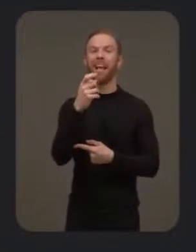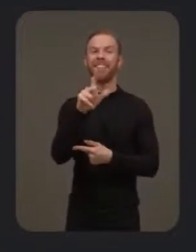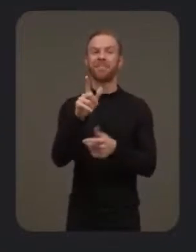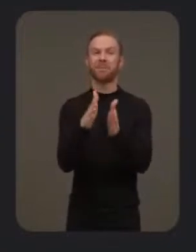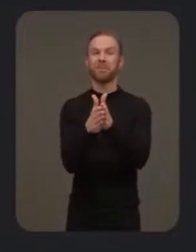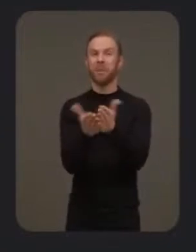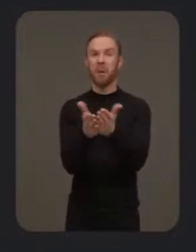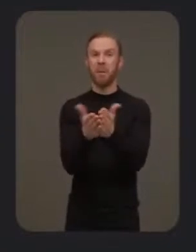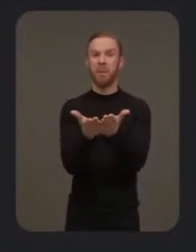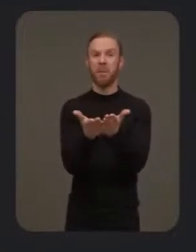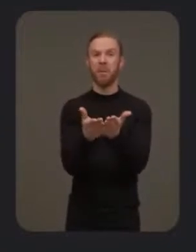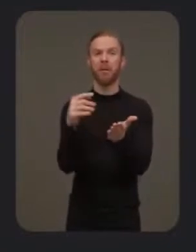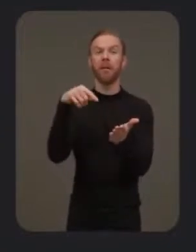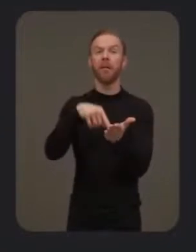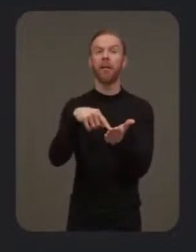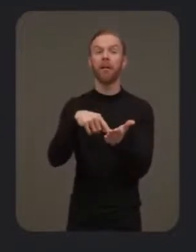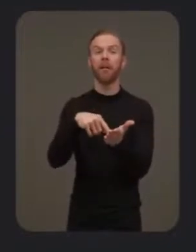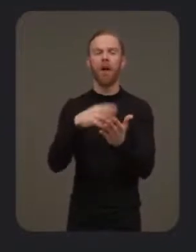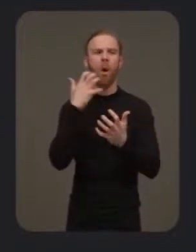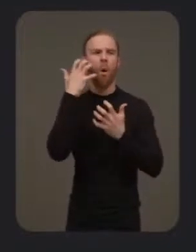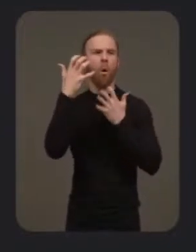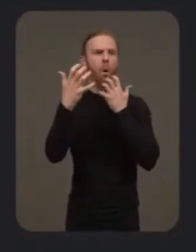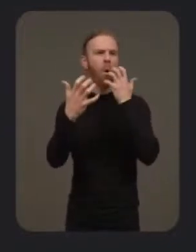Pixel Fold.